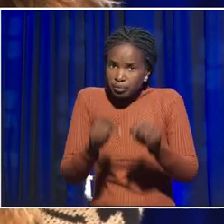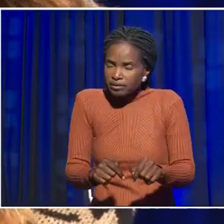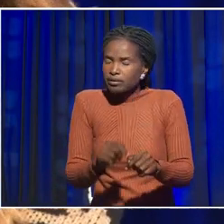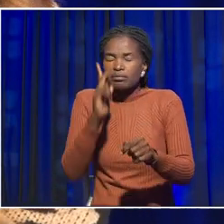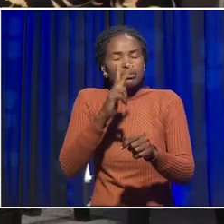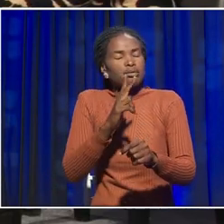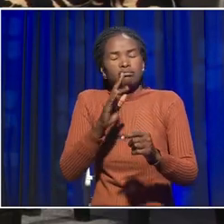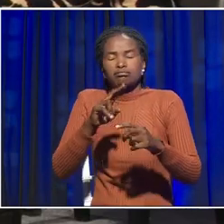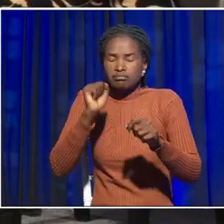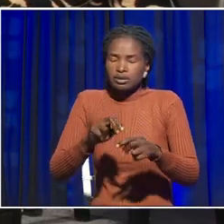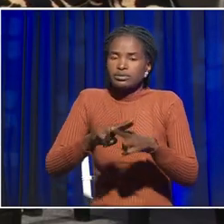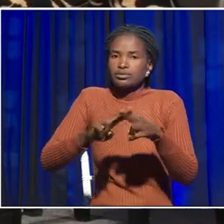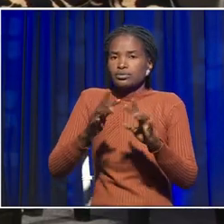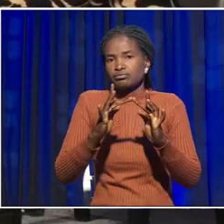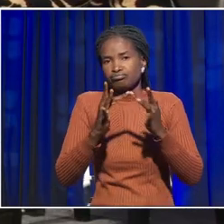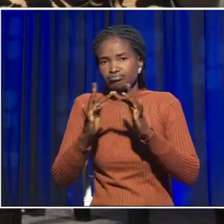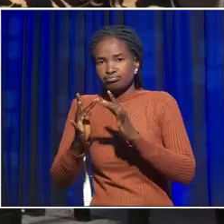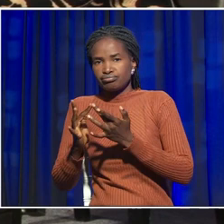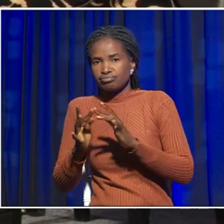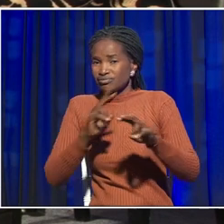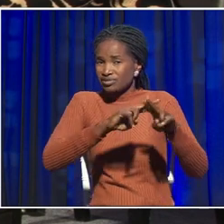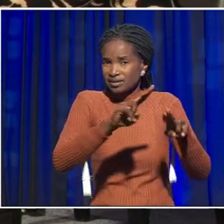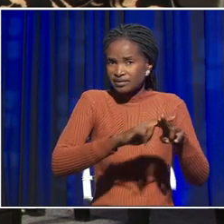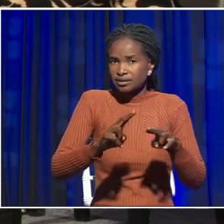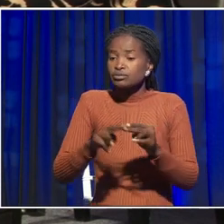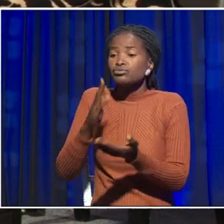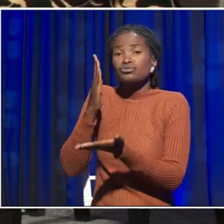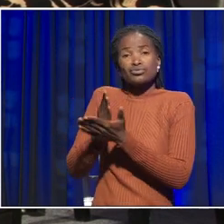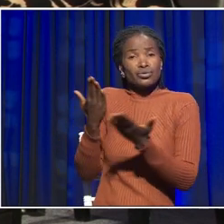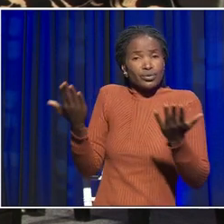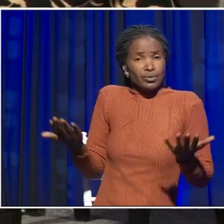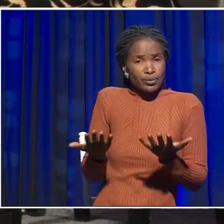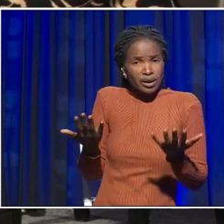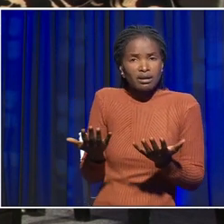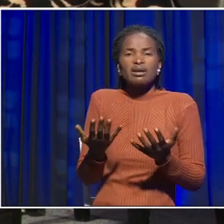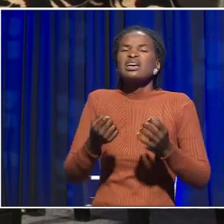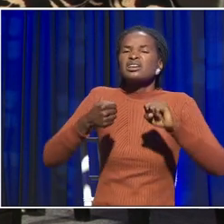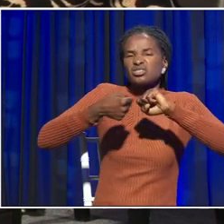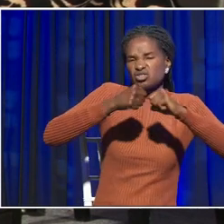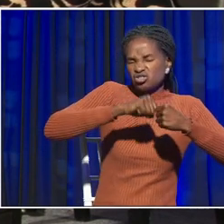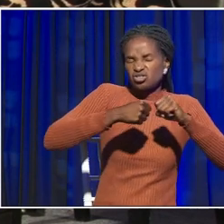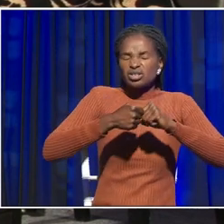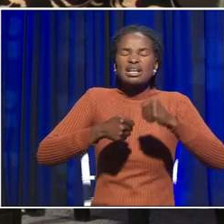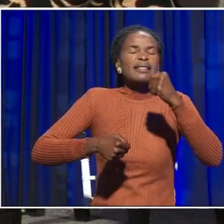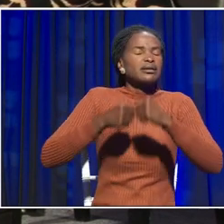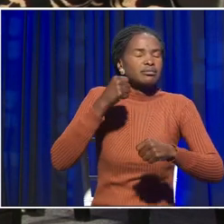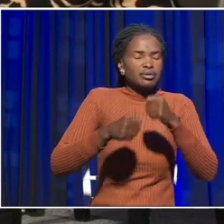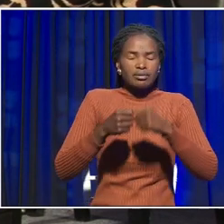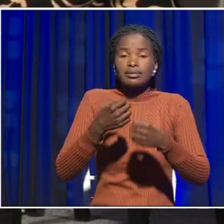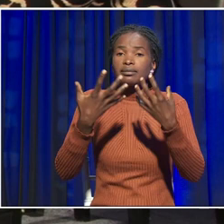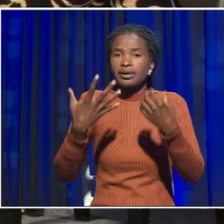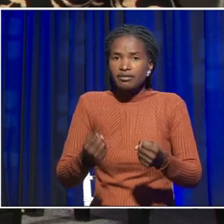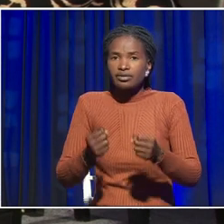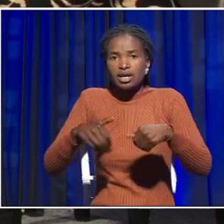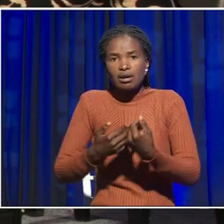accelerated. But it is truth that there are obstacles or challenges on the path to